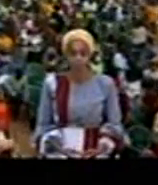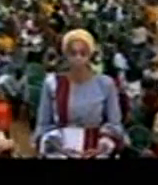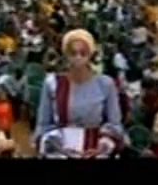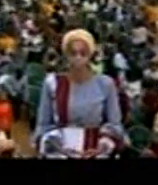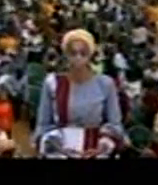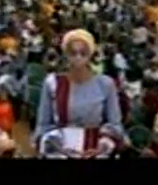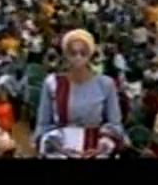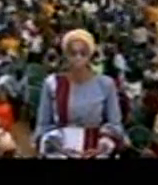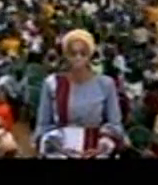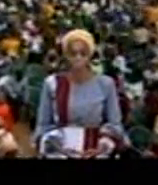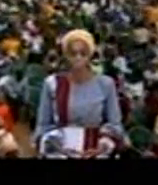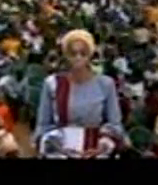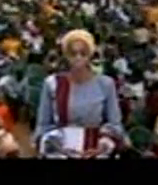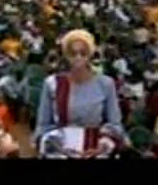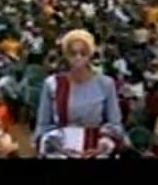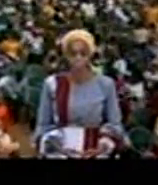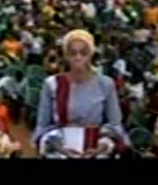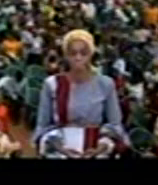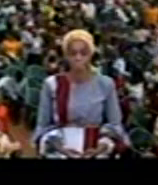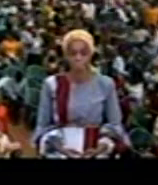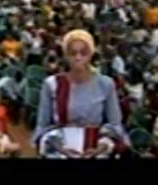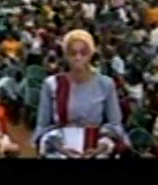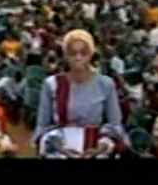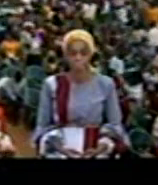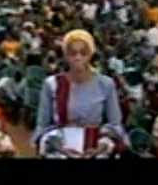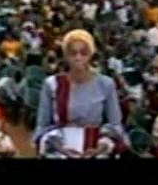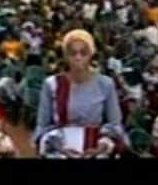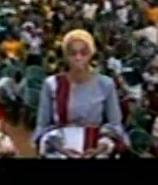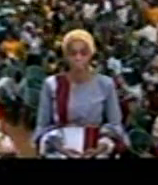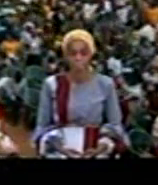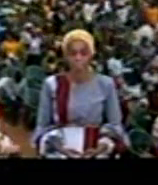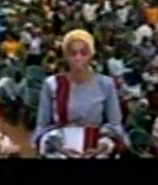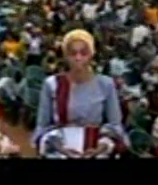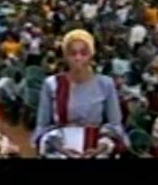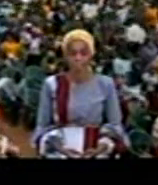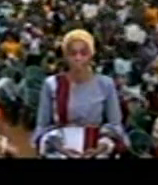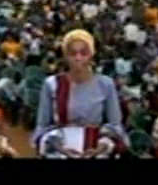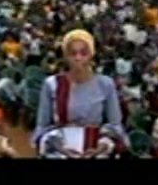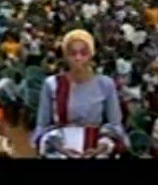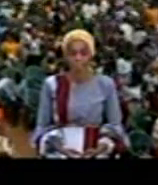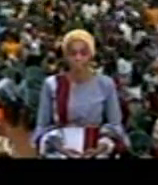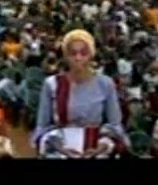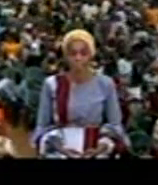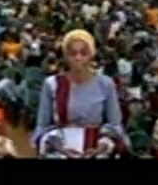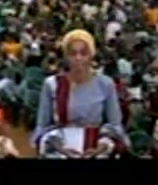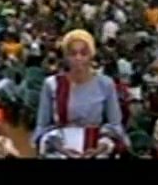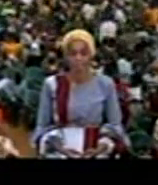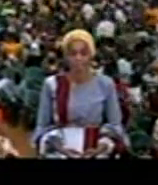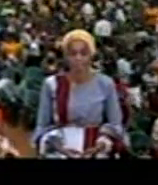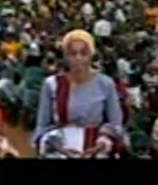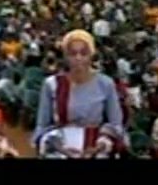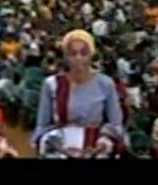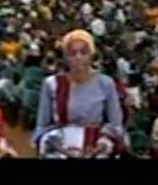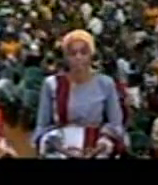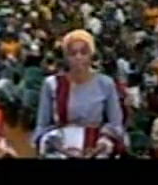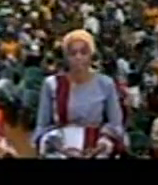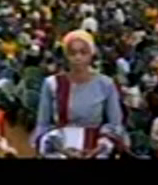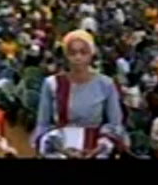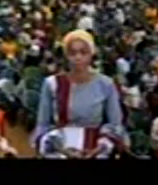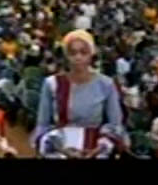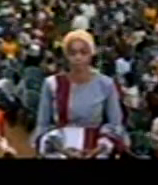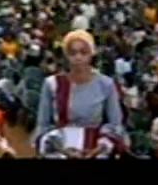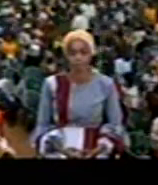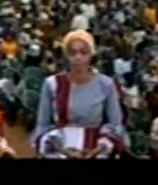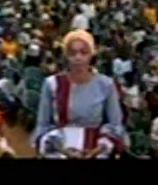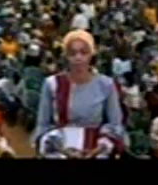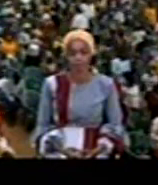Jesus' blood and righteousness. I dare not trust the sweetest frame, but wholly lean